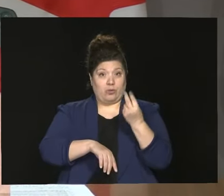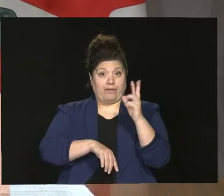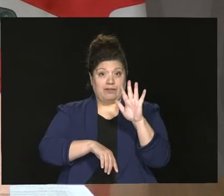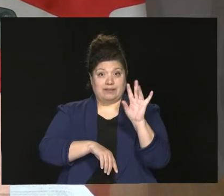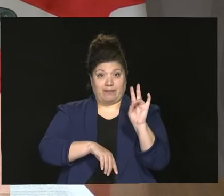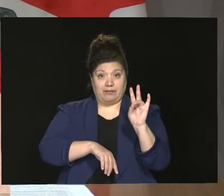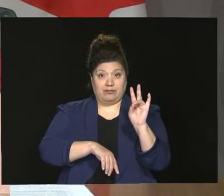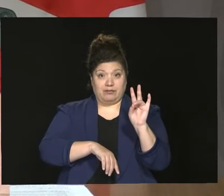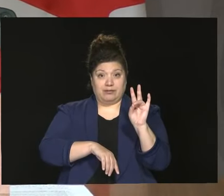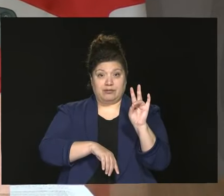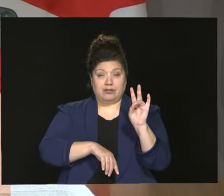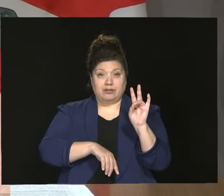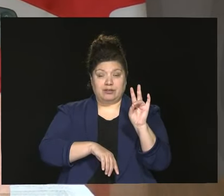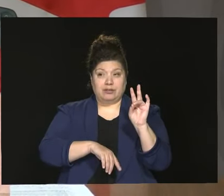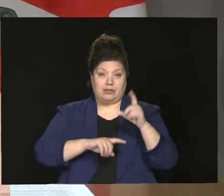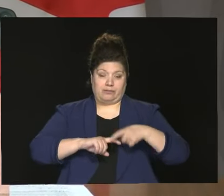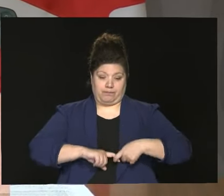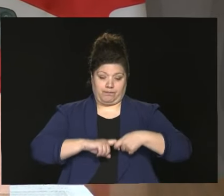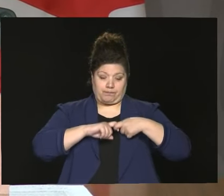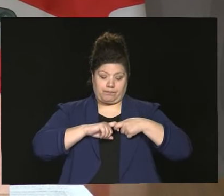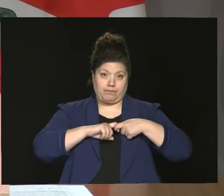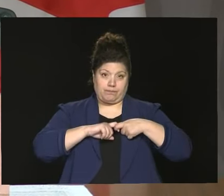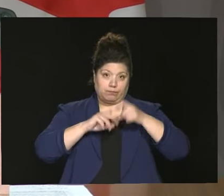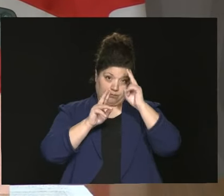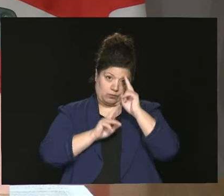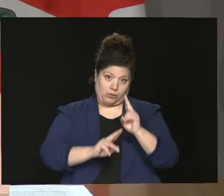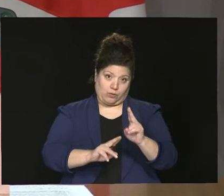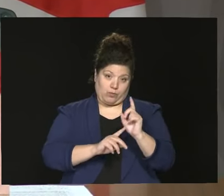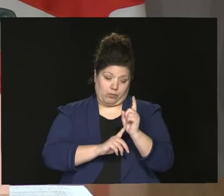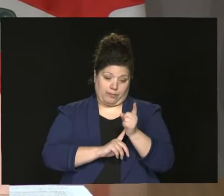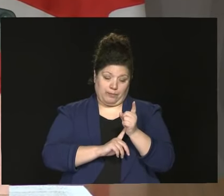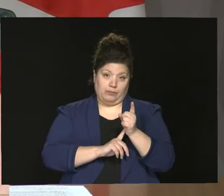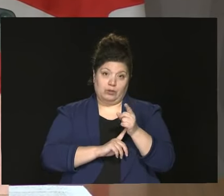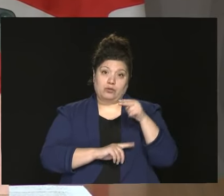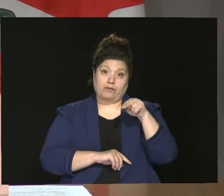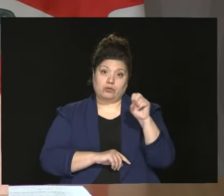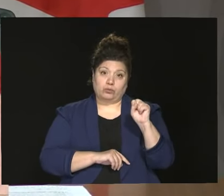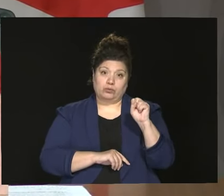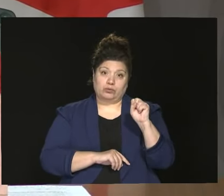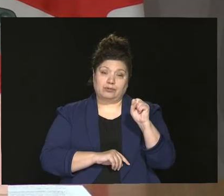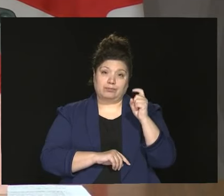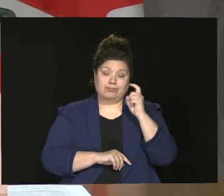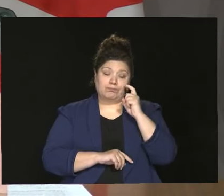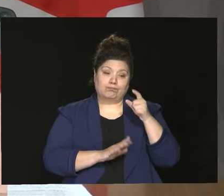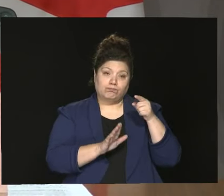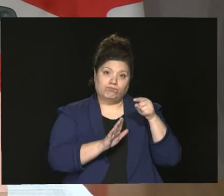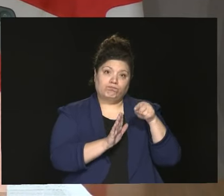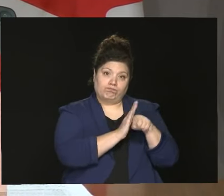to remember the victims of the Nova Scotia shooting. If everybody could please stand.